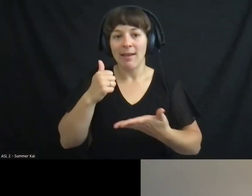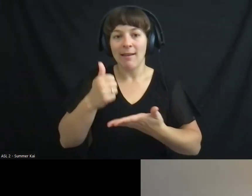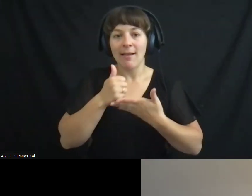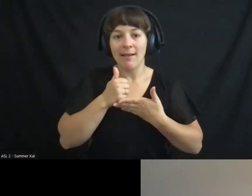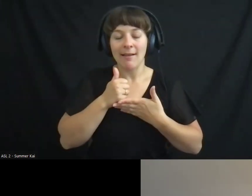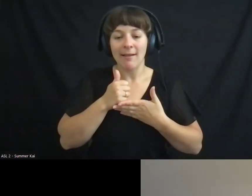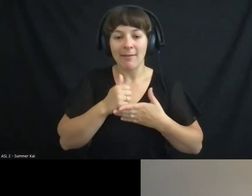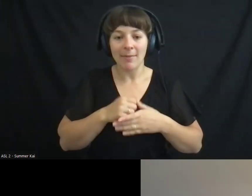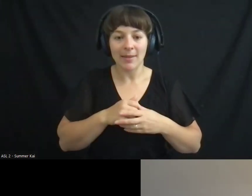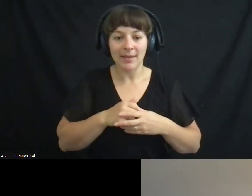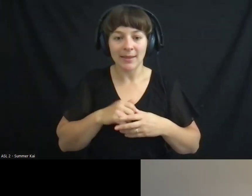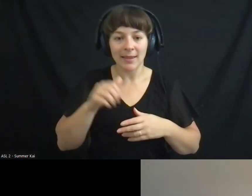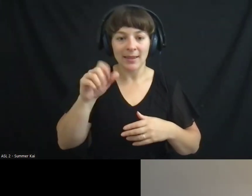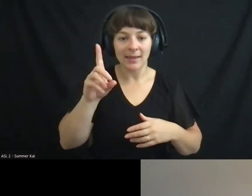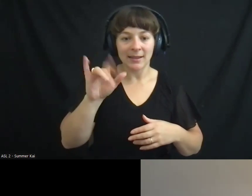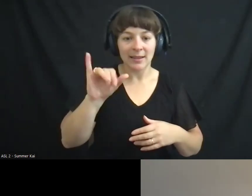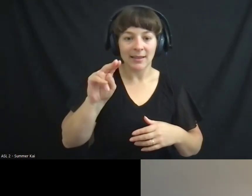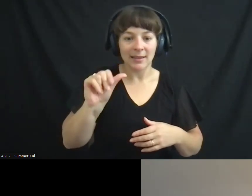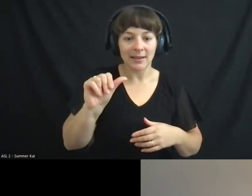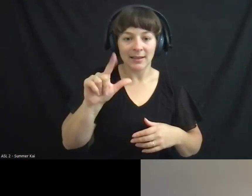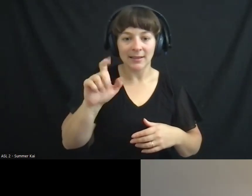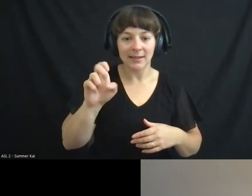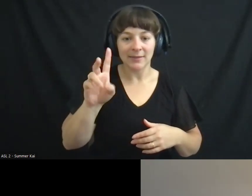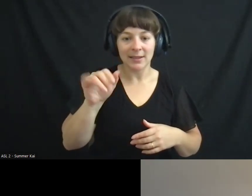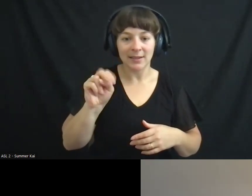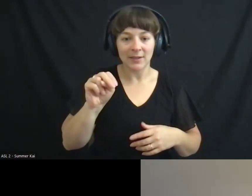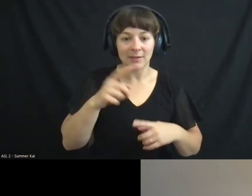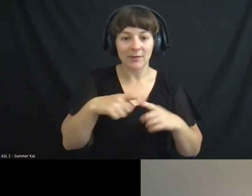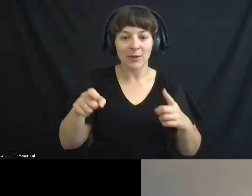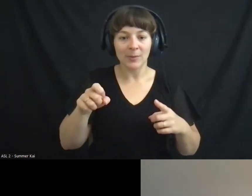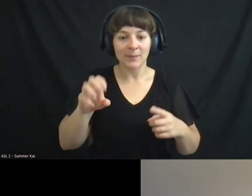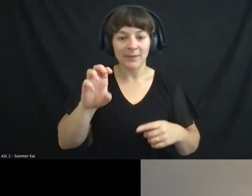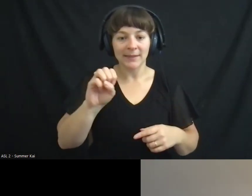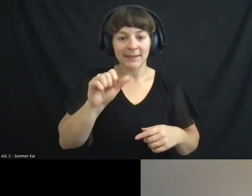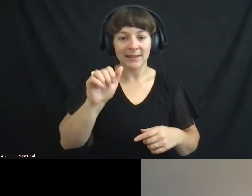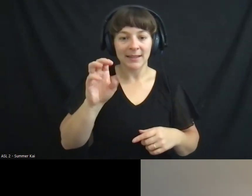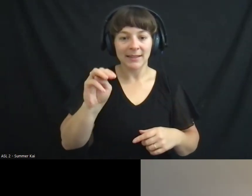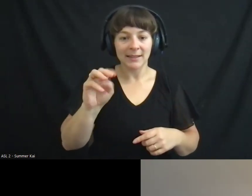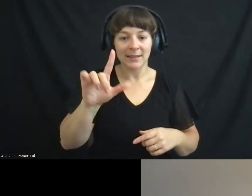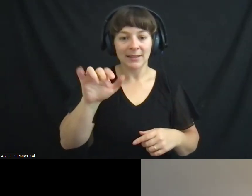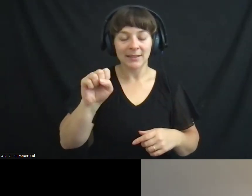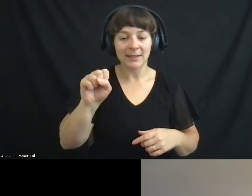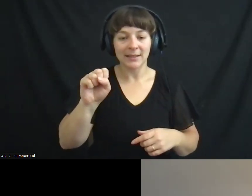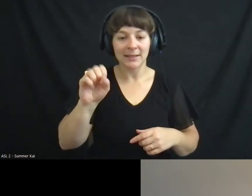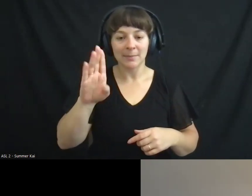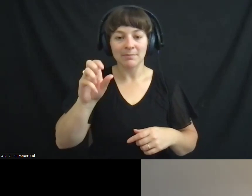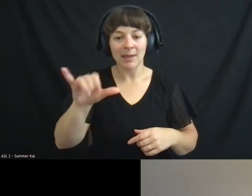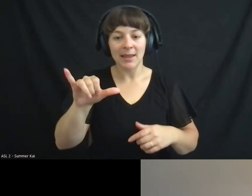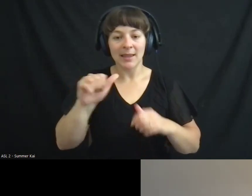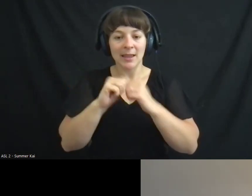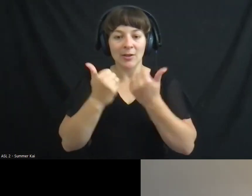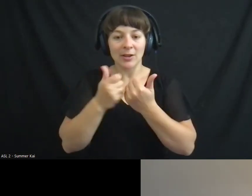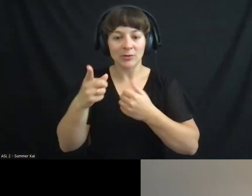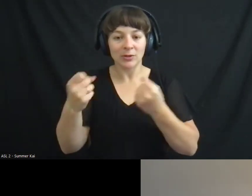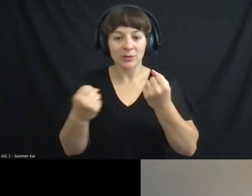Yes, Adina Levin from Seamless Bay Area is who supports me in my role as chair of the